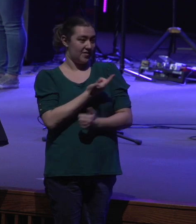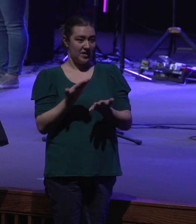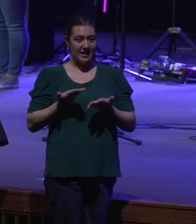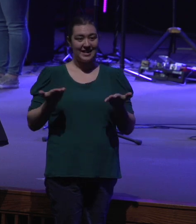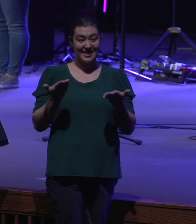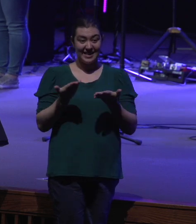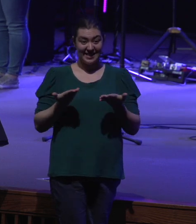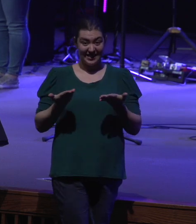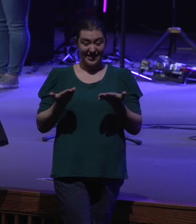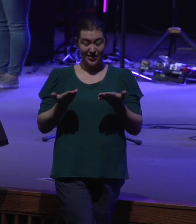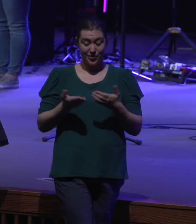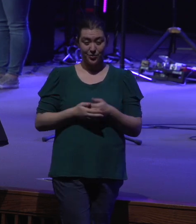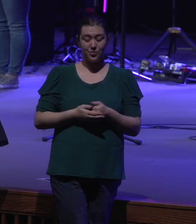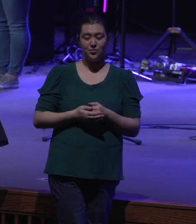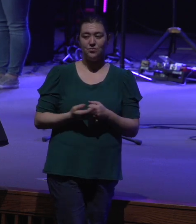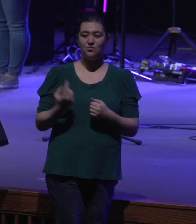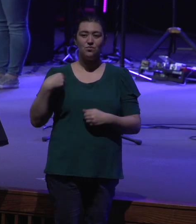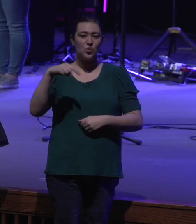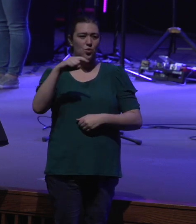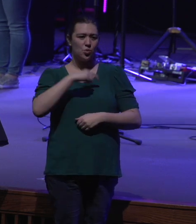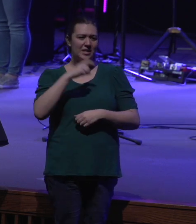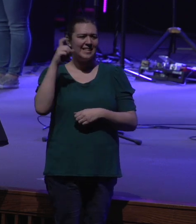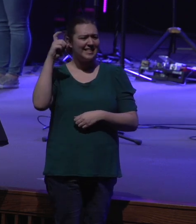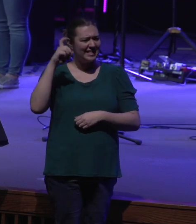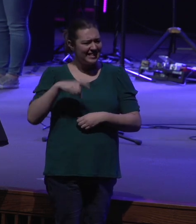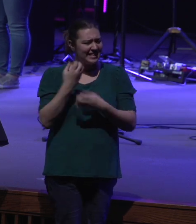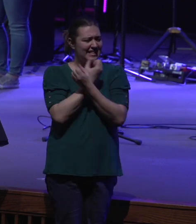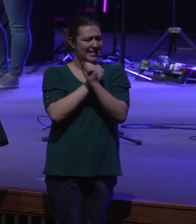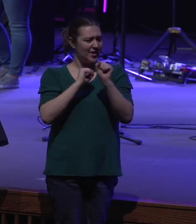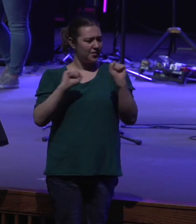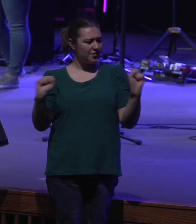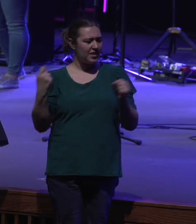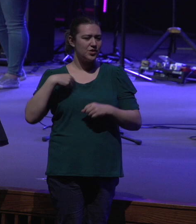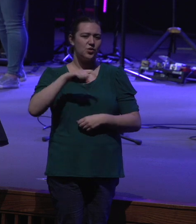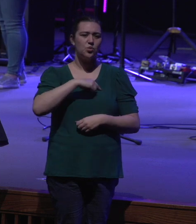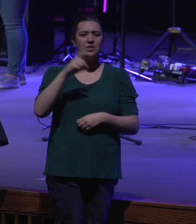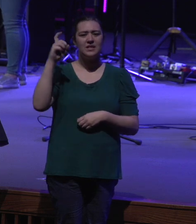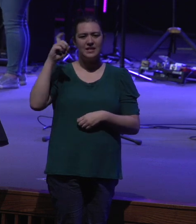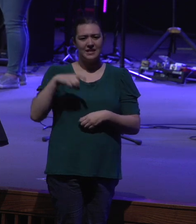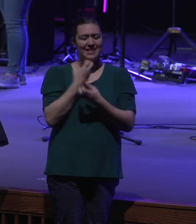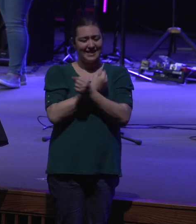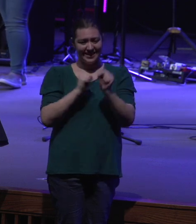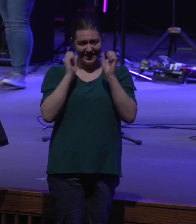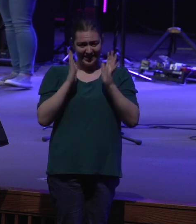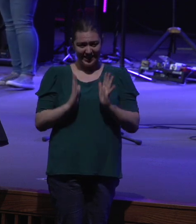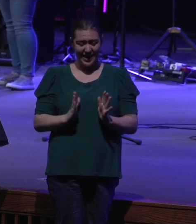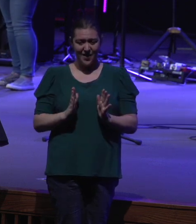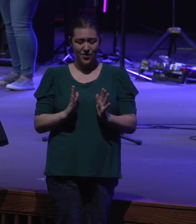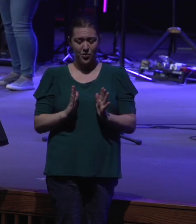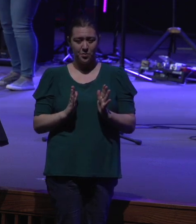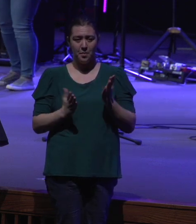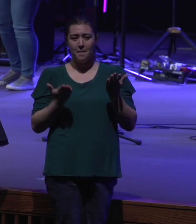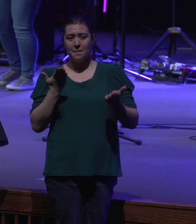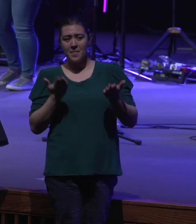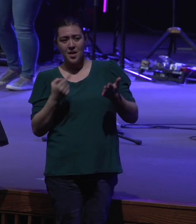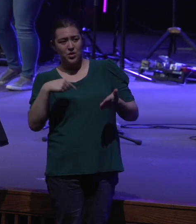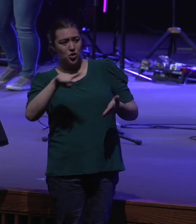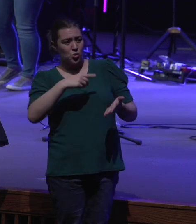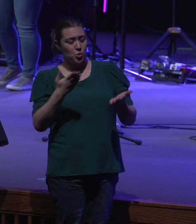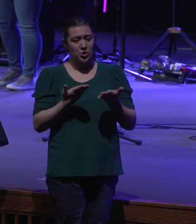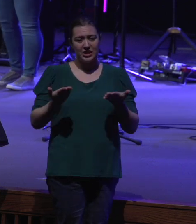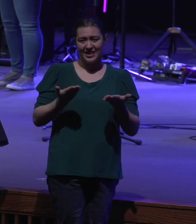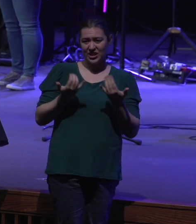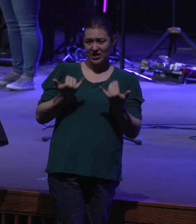room, we are in need of salvation. We are in need of a Savior. And perhaps you're here this